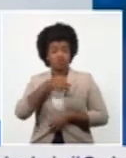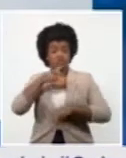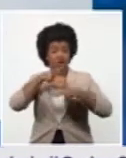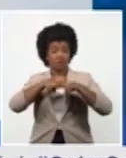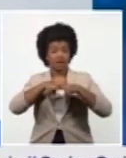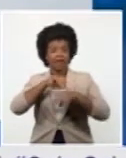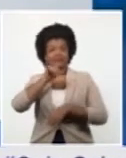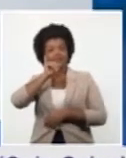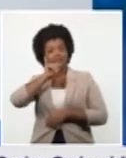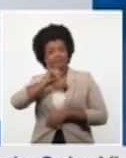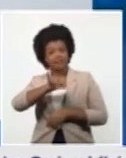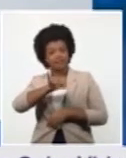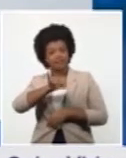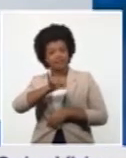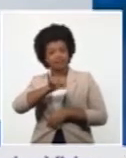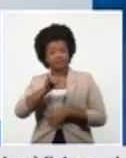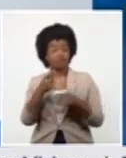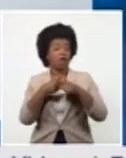That's